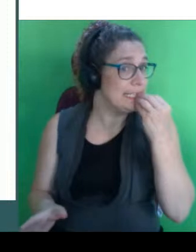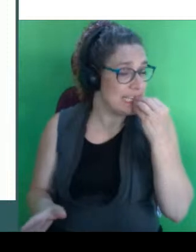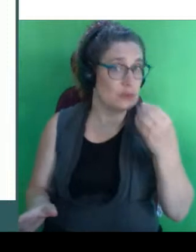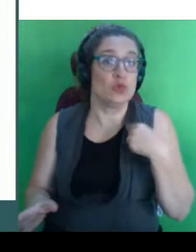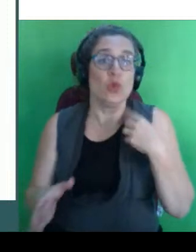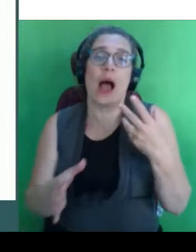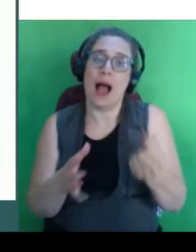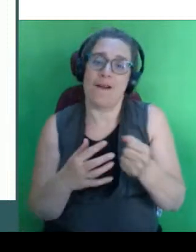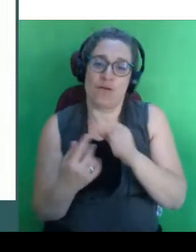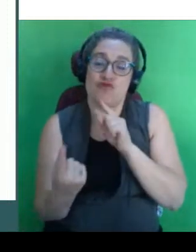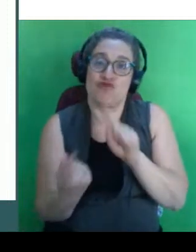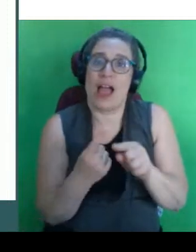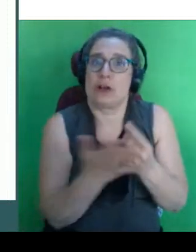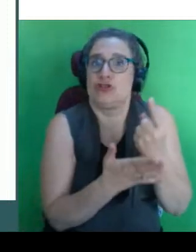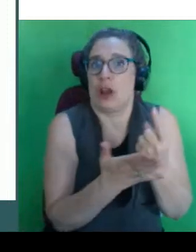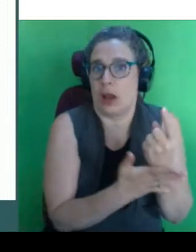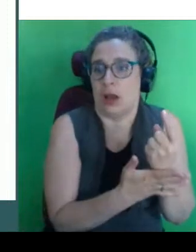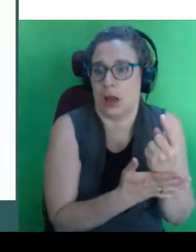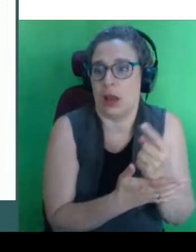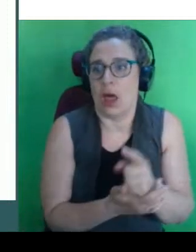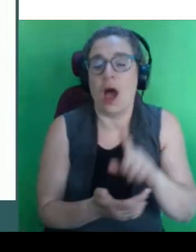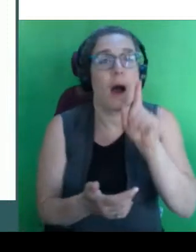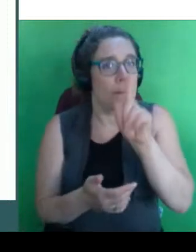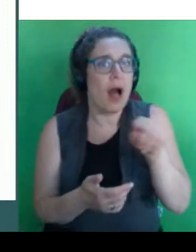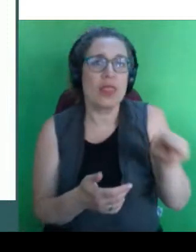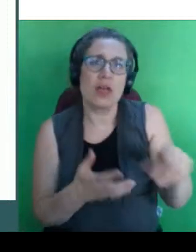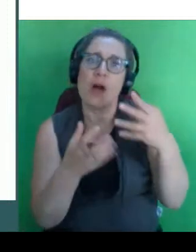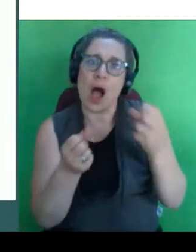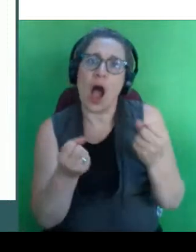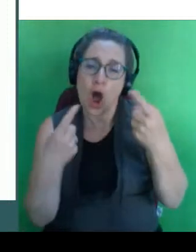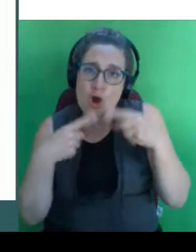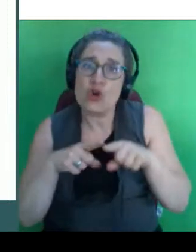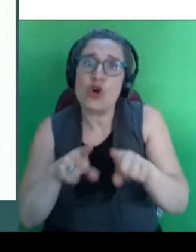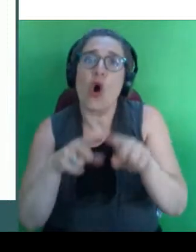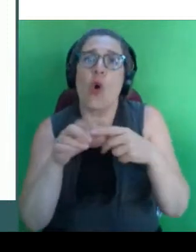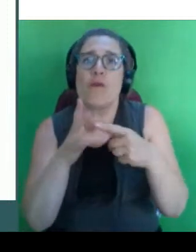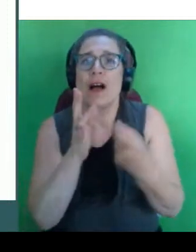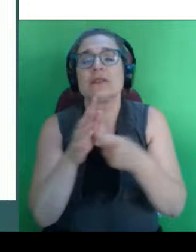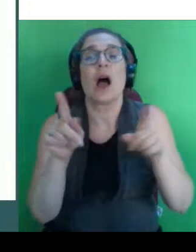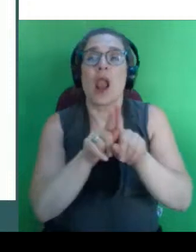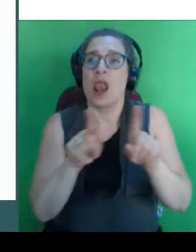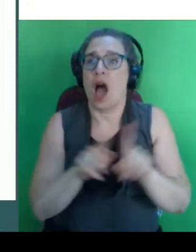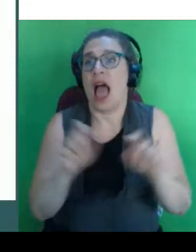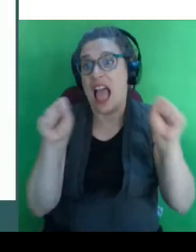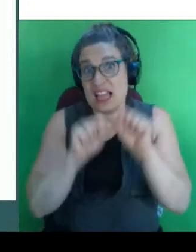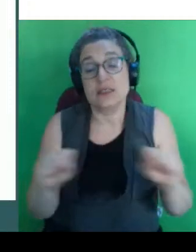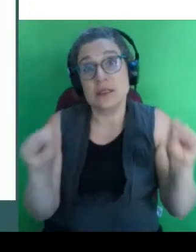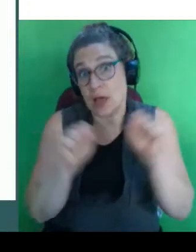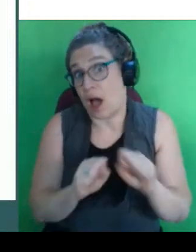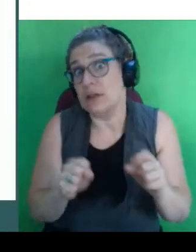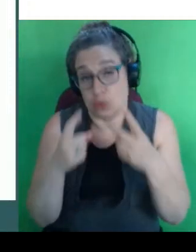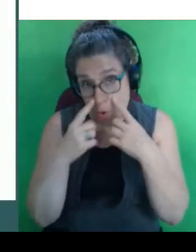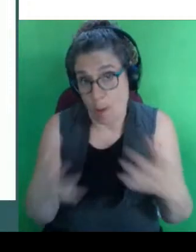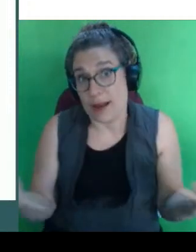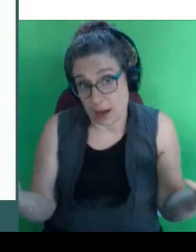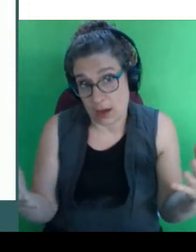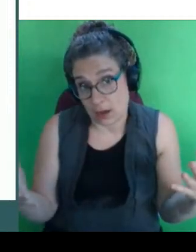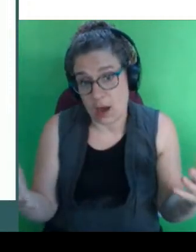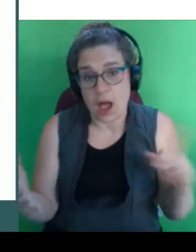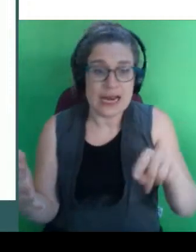some cofactor-induced food allergies. So exercise is one of the most common ones. And in this setting